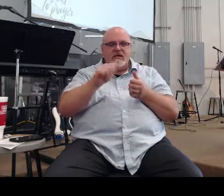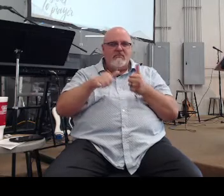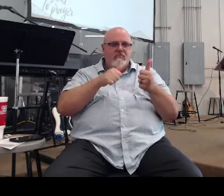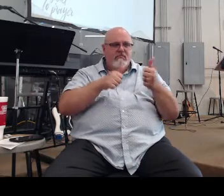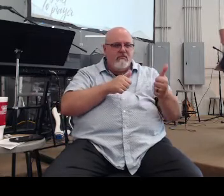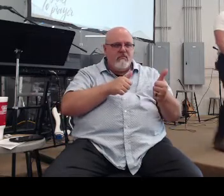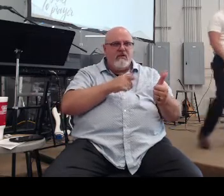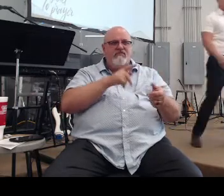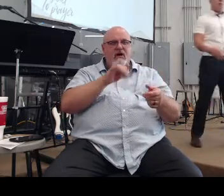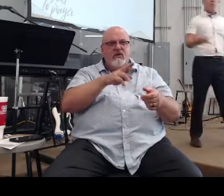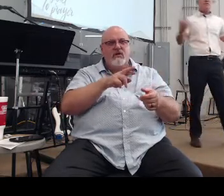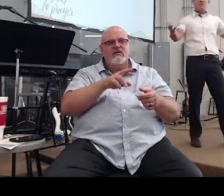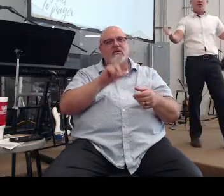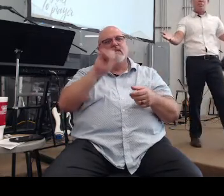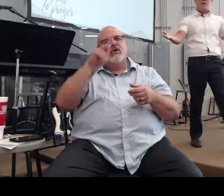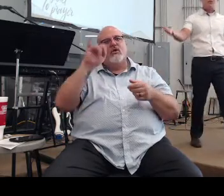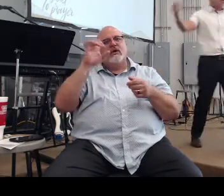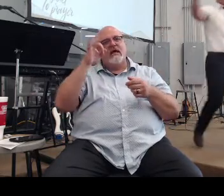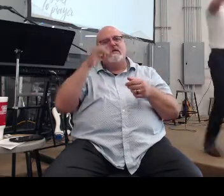in